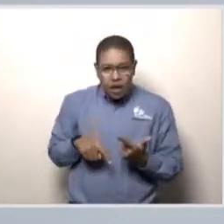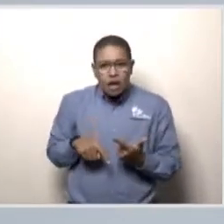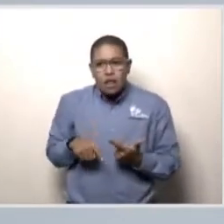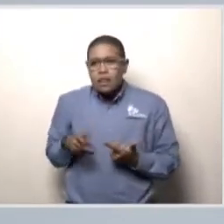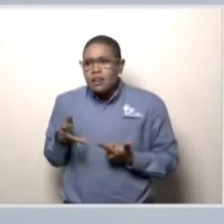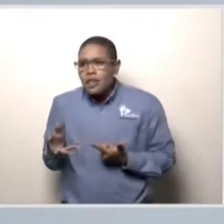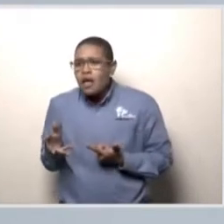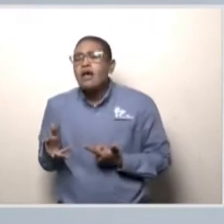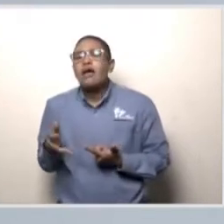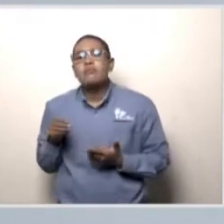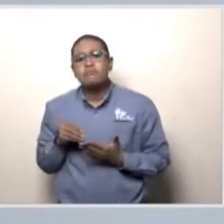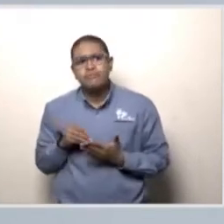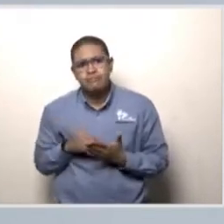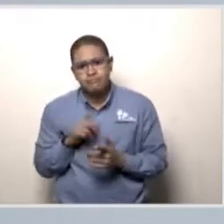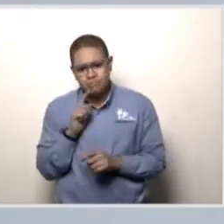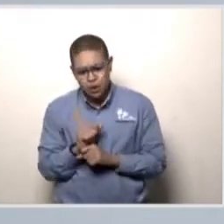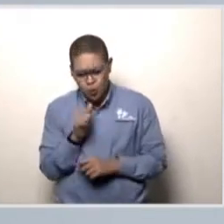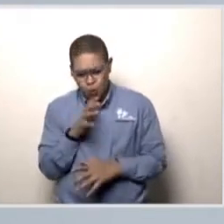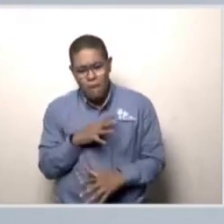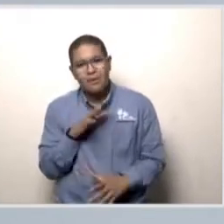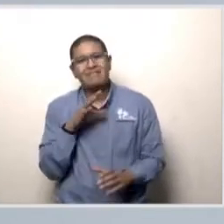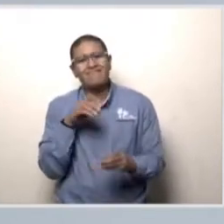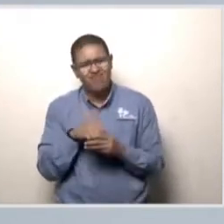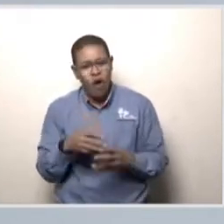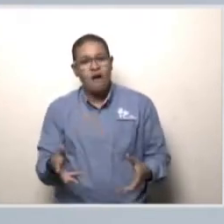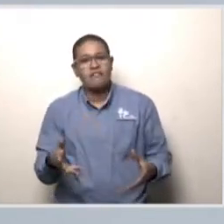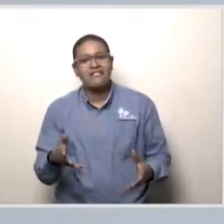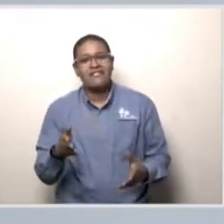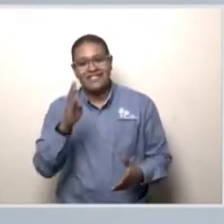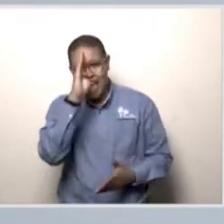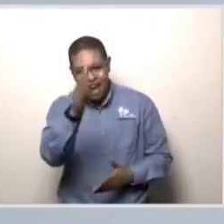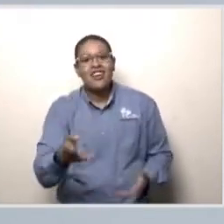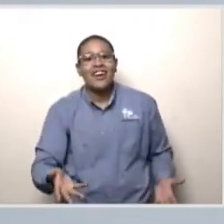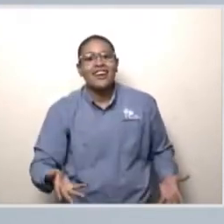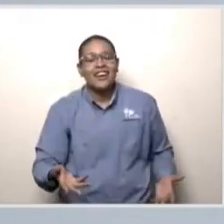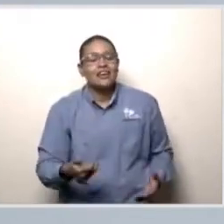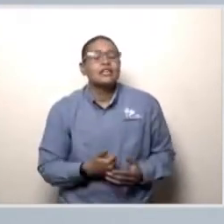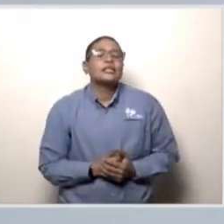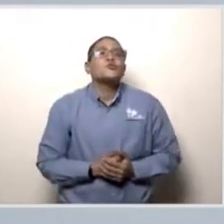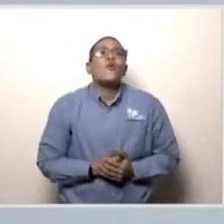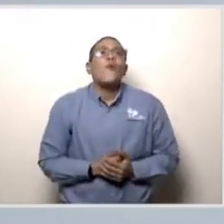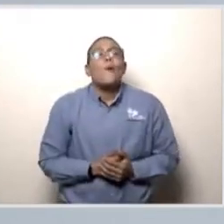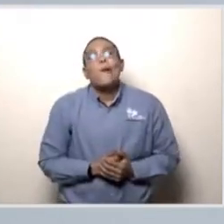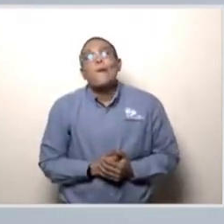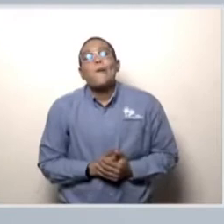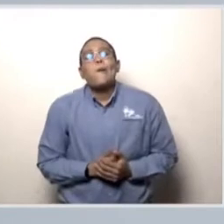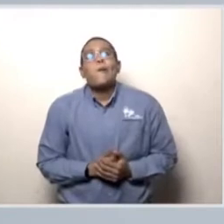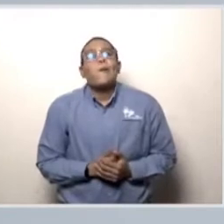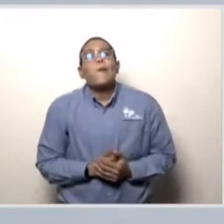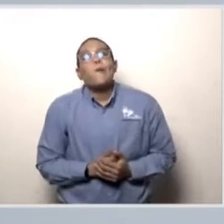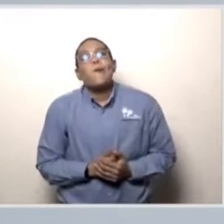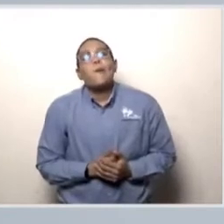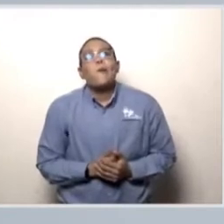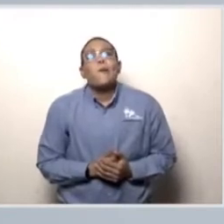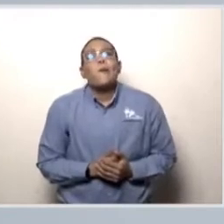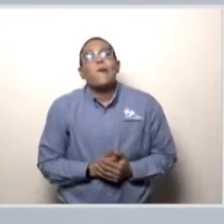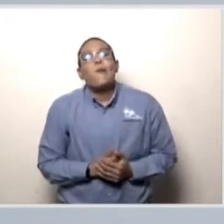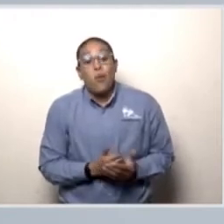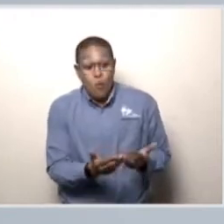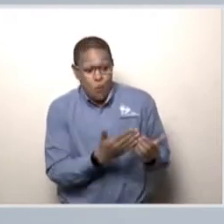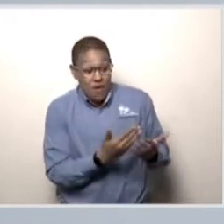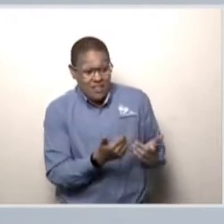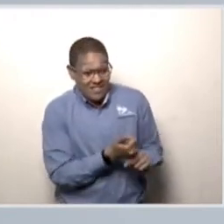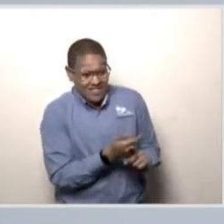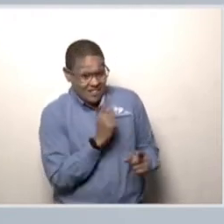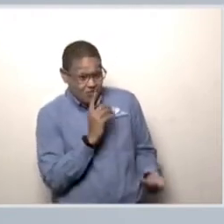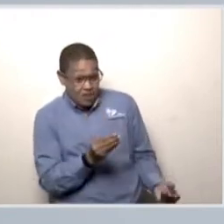happening as we intended to achieve. So that every year there is a report